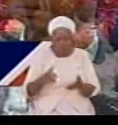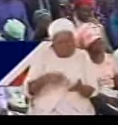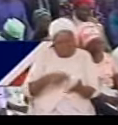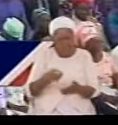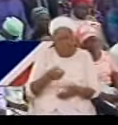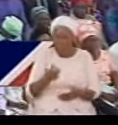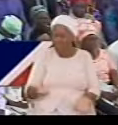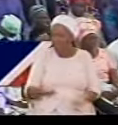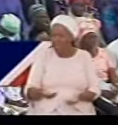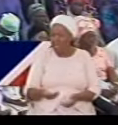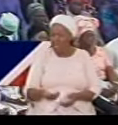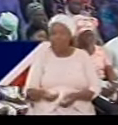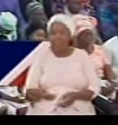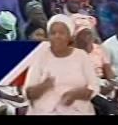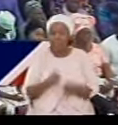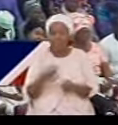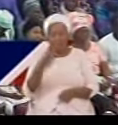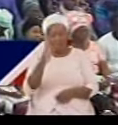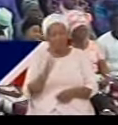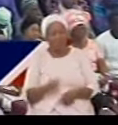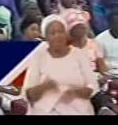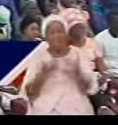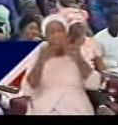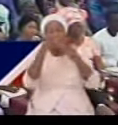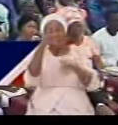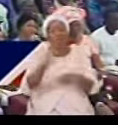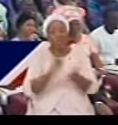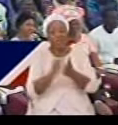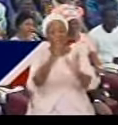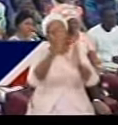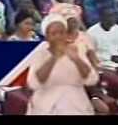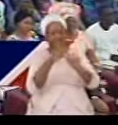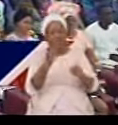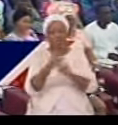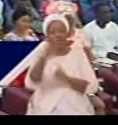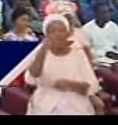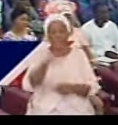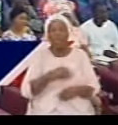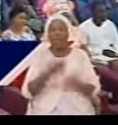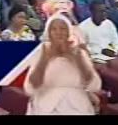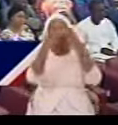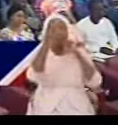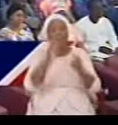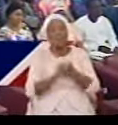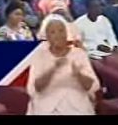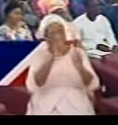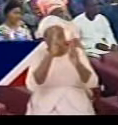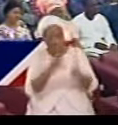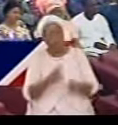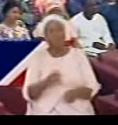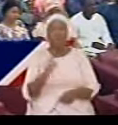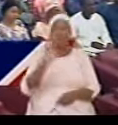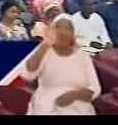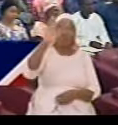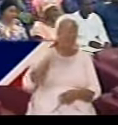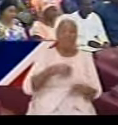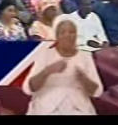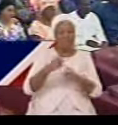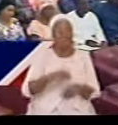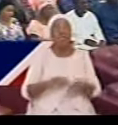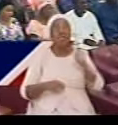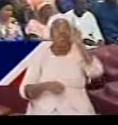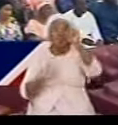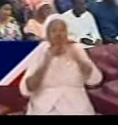receiving the word of God. Thank God you regard him. Thank God you receive him. He will regard